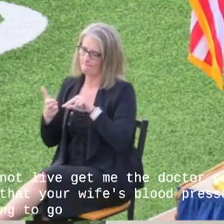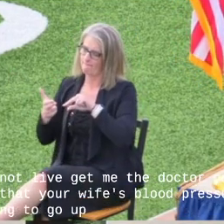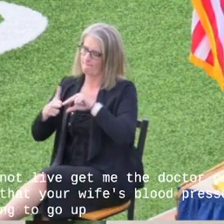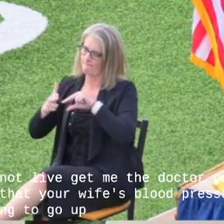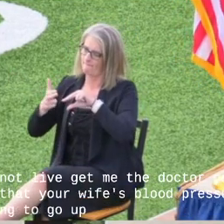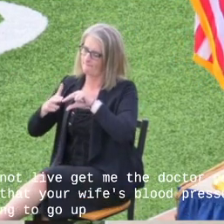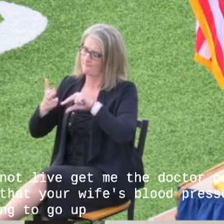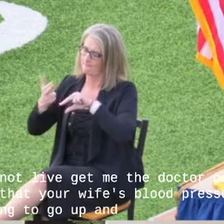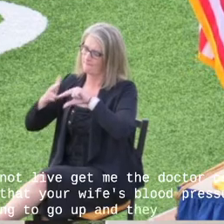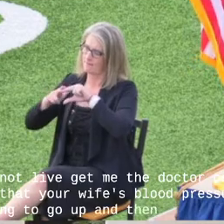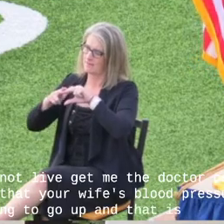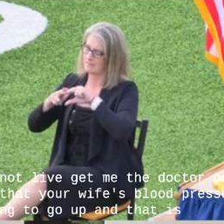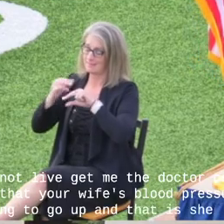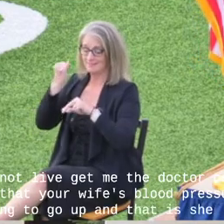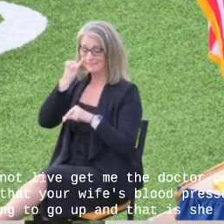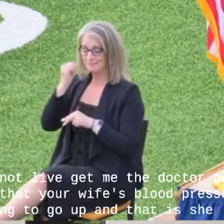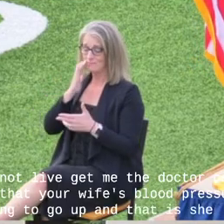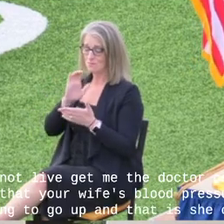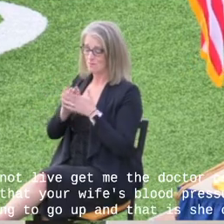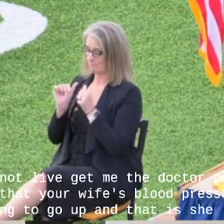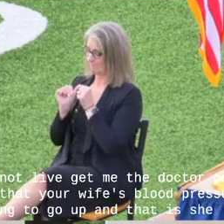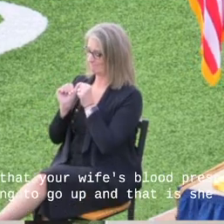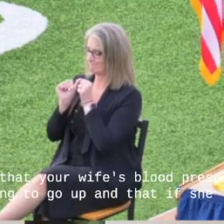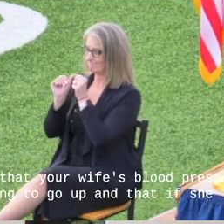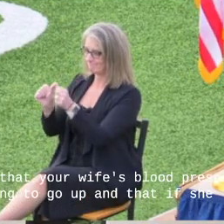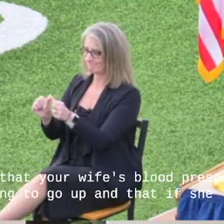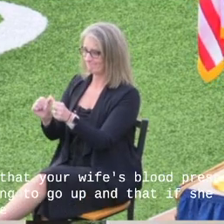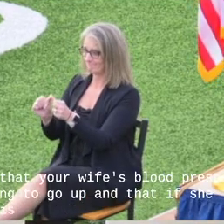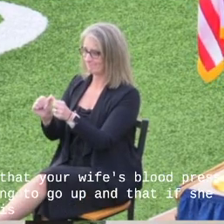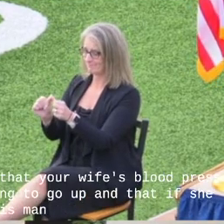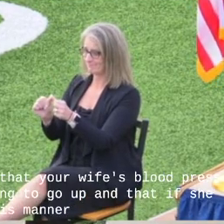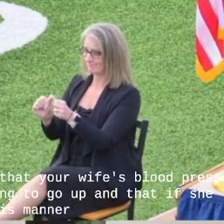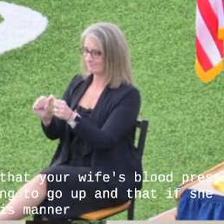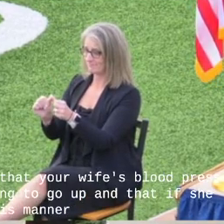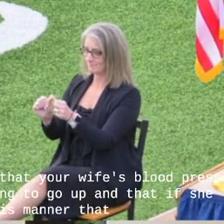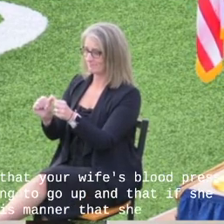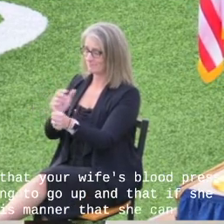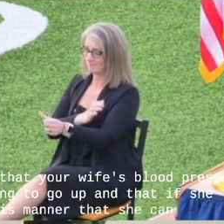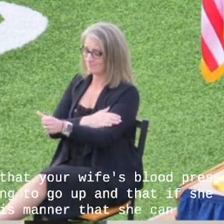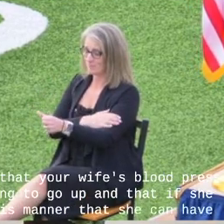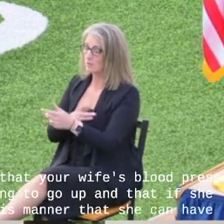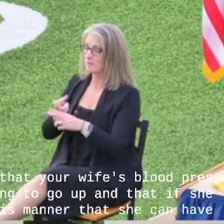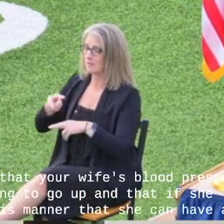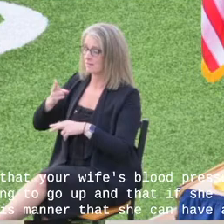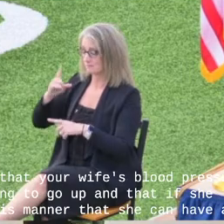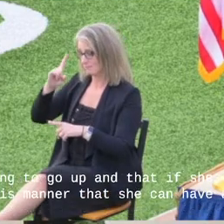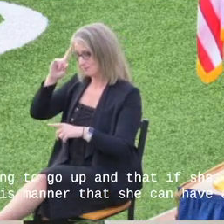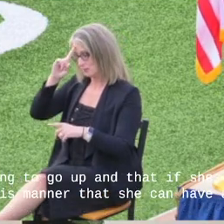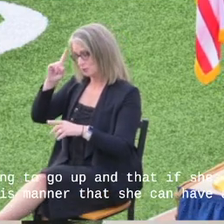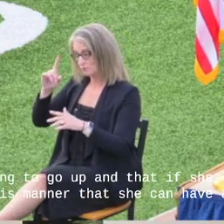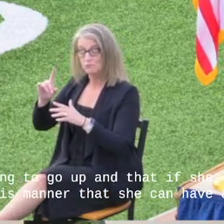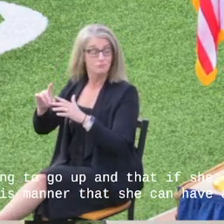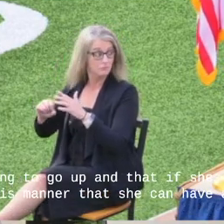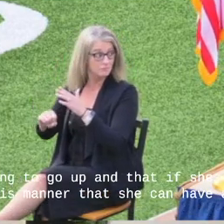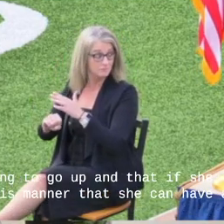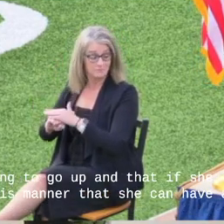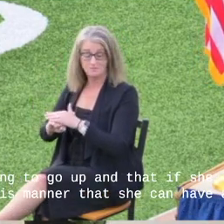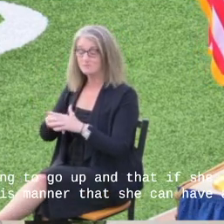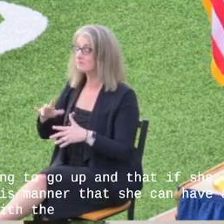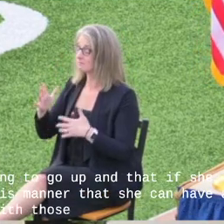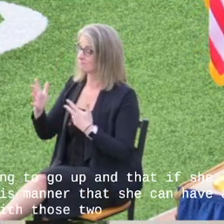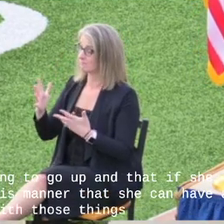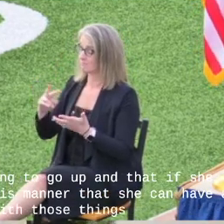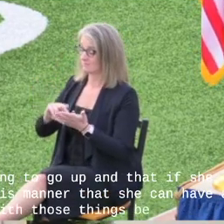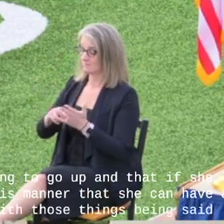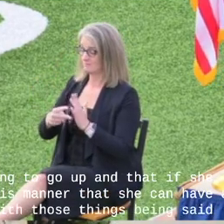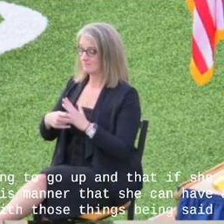up. And that if she continues in this manner, that she can have a stroke. And so with those